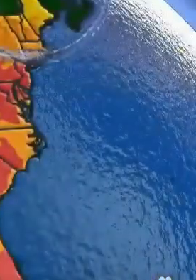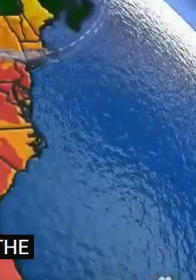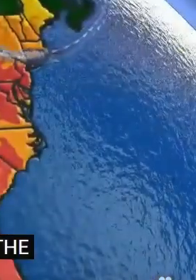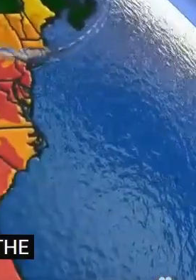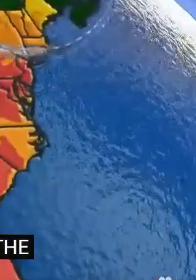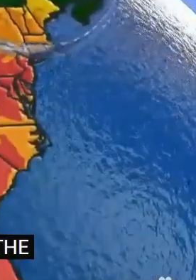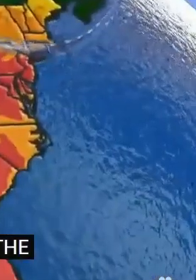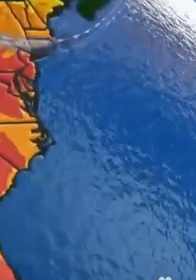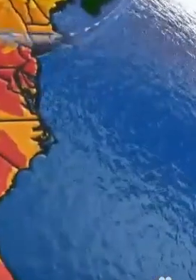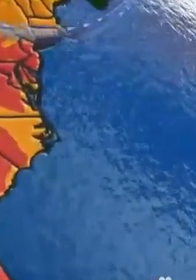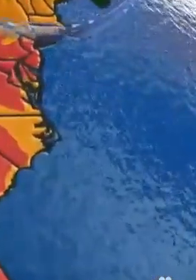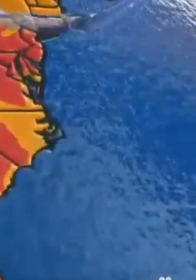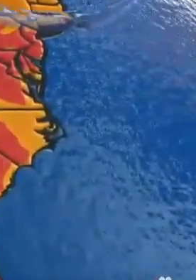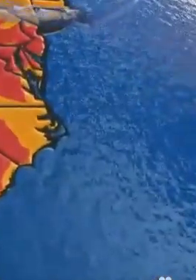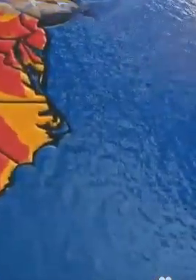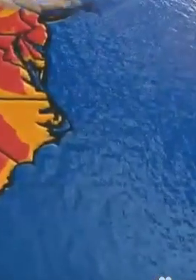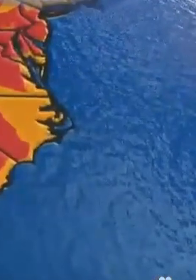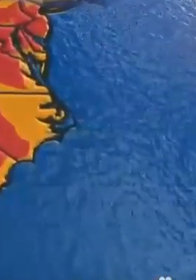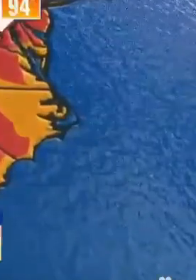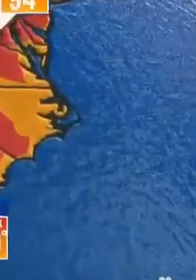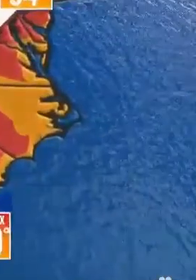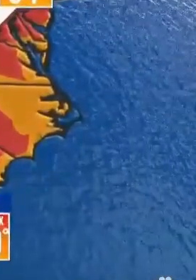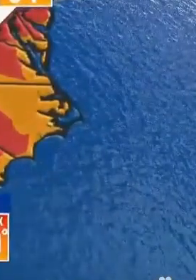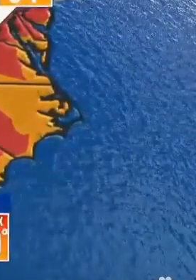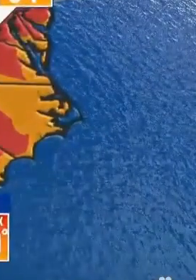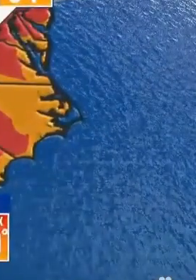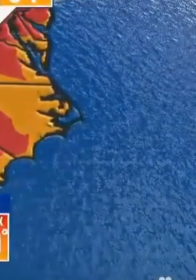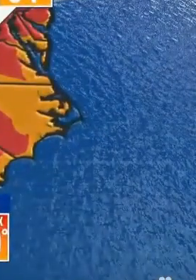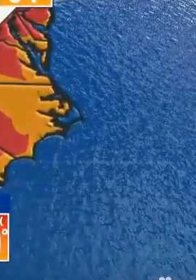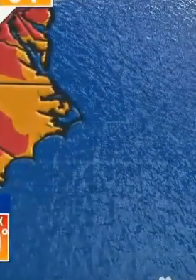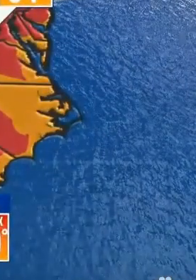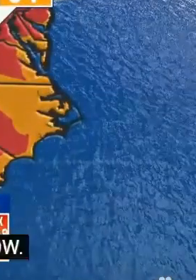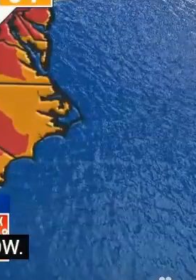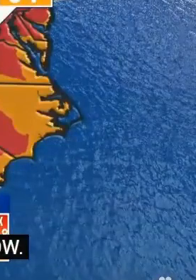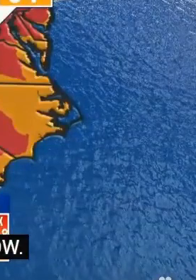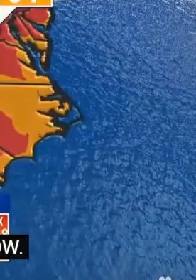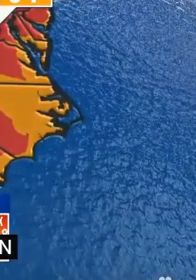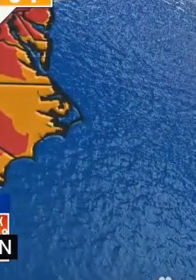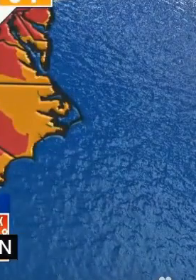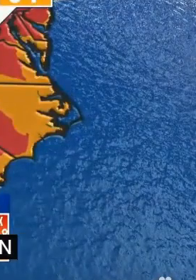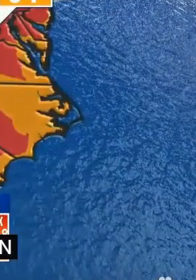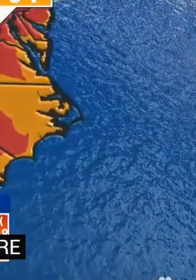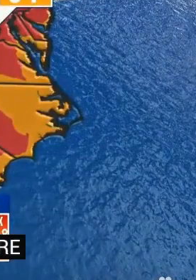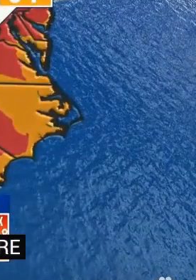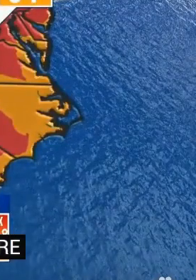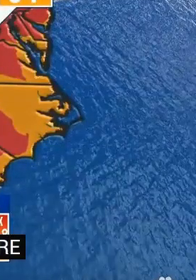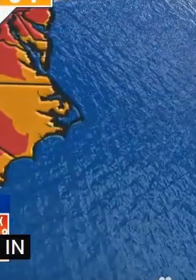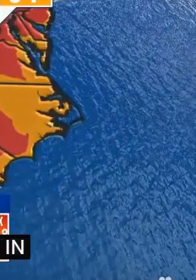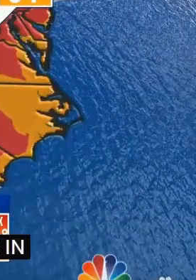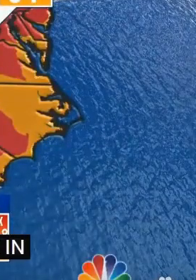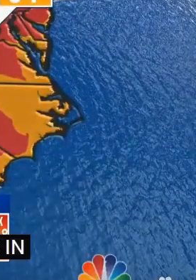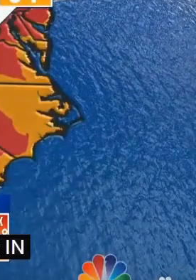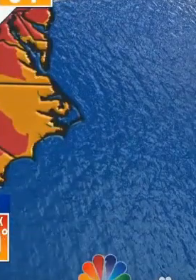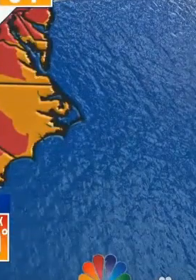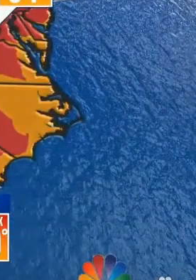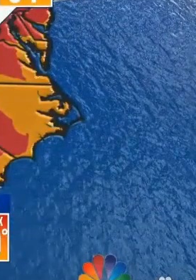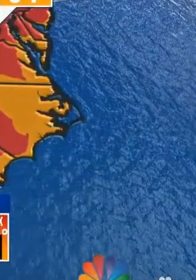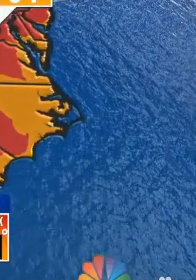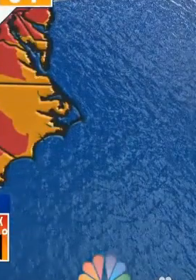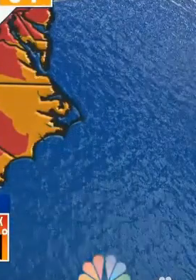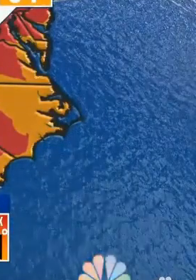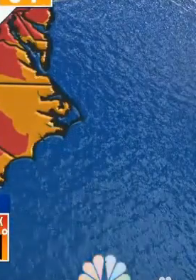for quite some time now. Temperatures down the south are still looking to be in the 90s. It'll feel like it's even warmer than that. On Sunday,